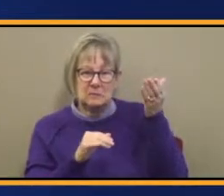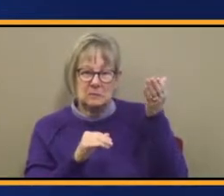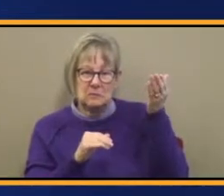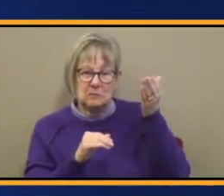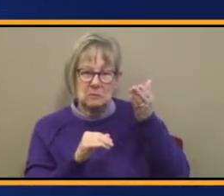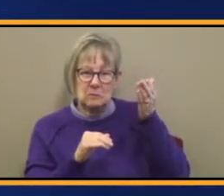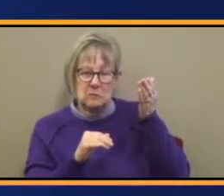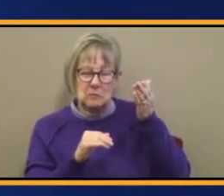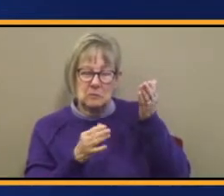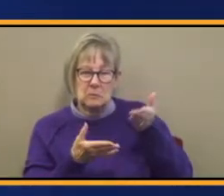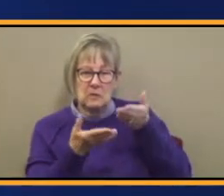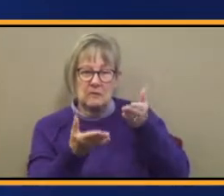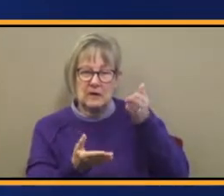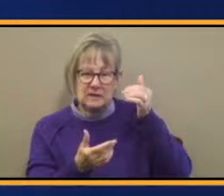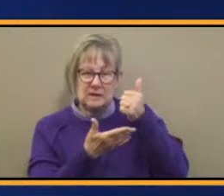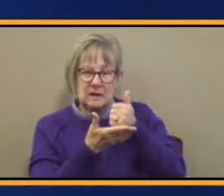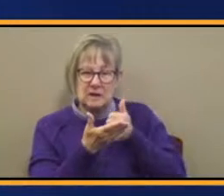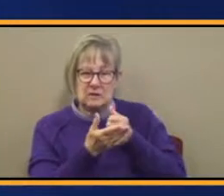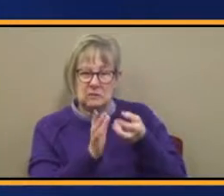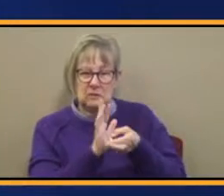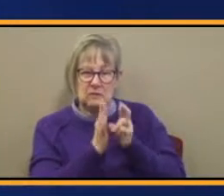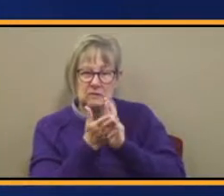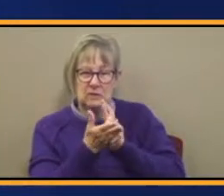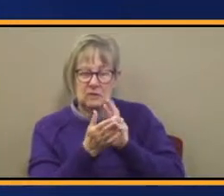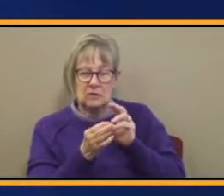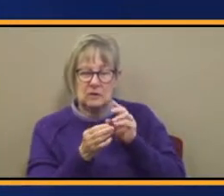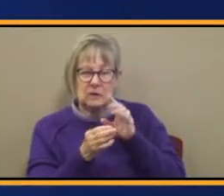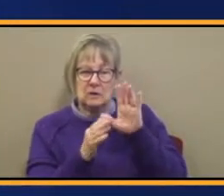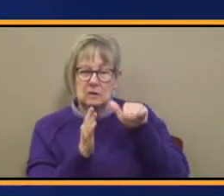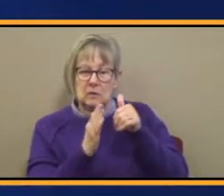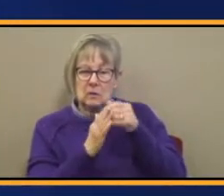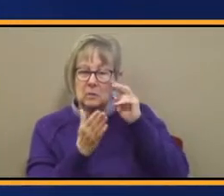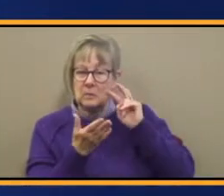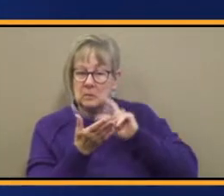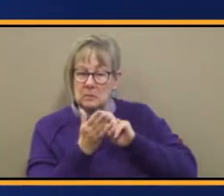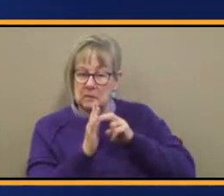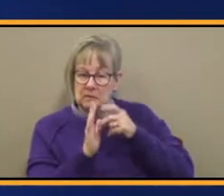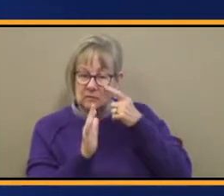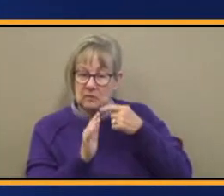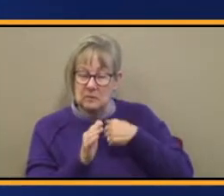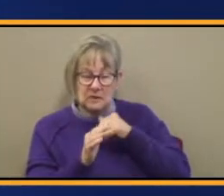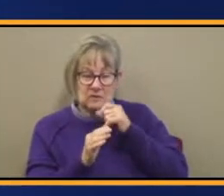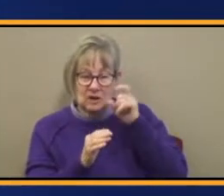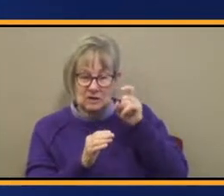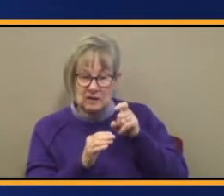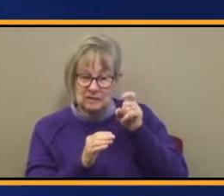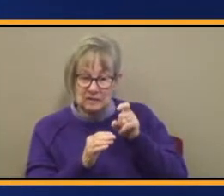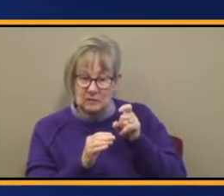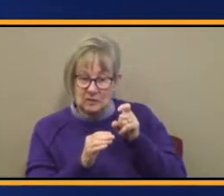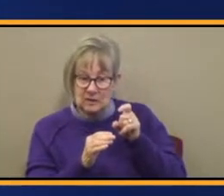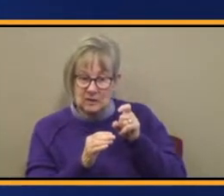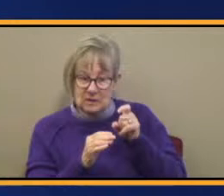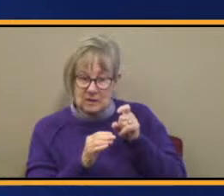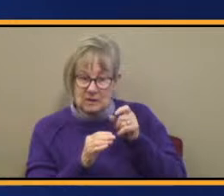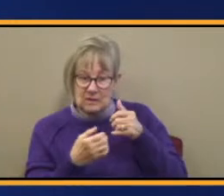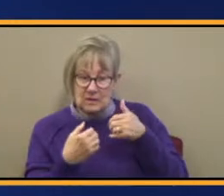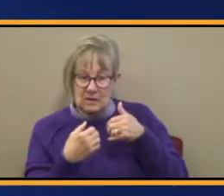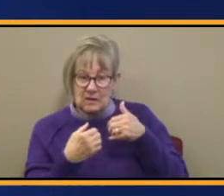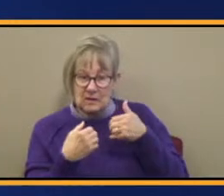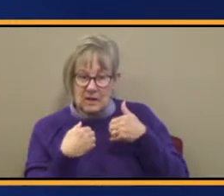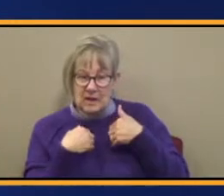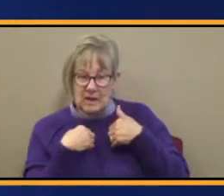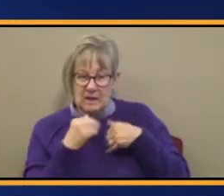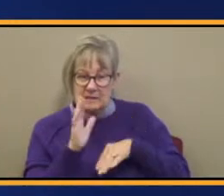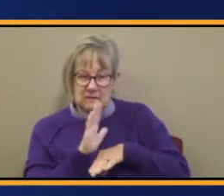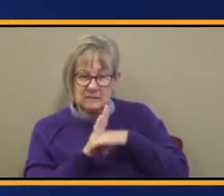agenda review prior to each of the council meetings. And the whole purpose for me is to not necessarily, you know, have to fill the